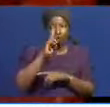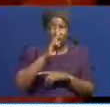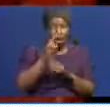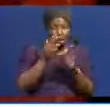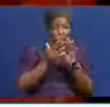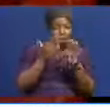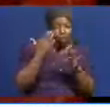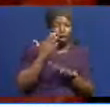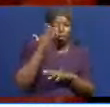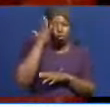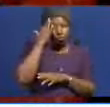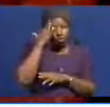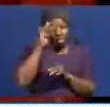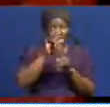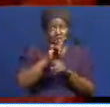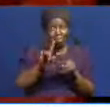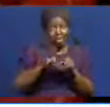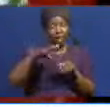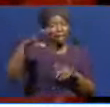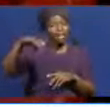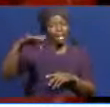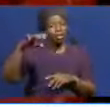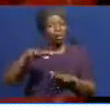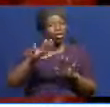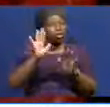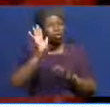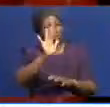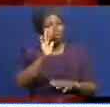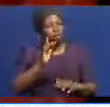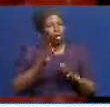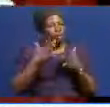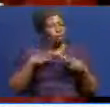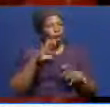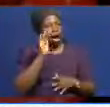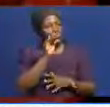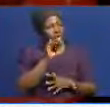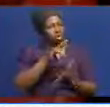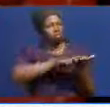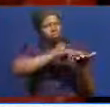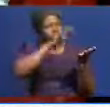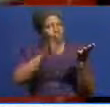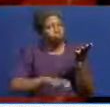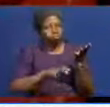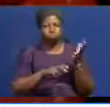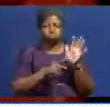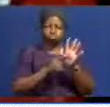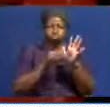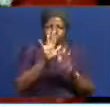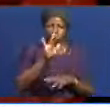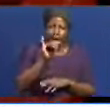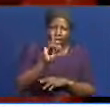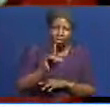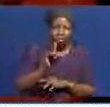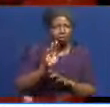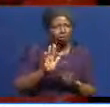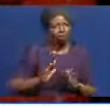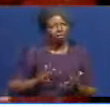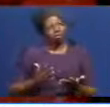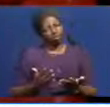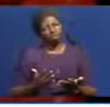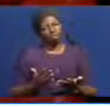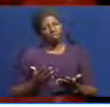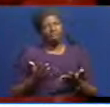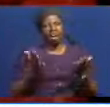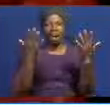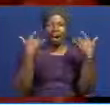it, matatus were being stopped and people were being asked, get off the matatu and showcase your IDs, and arms and limbs were